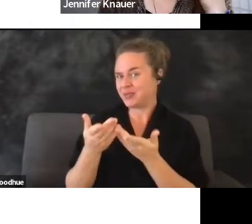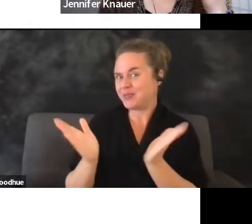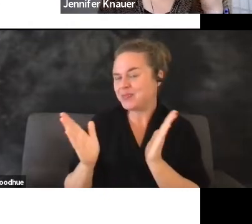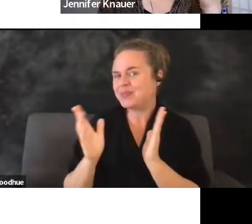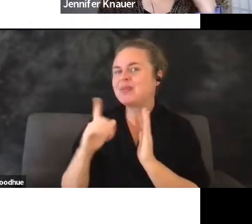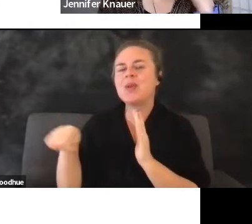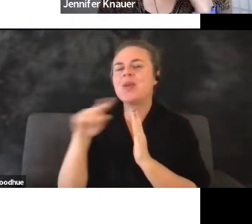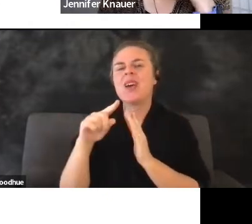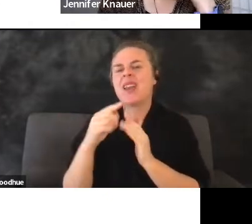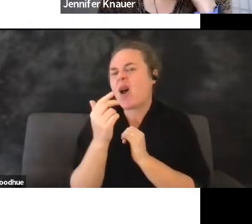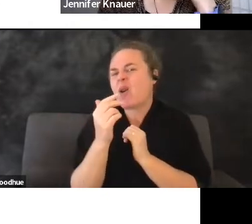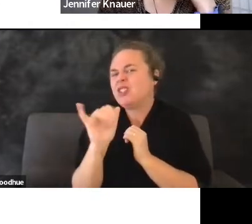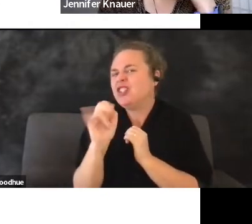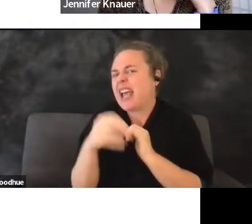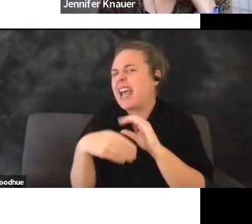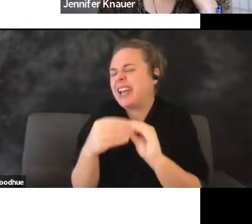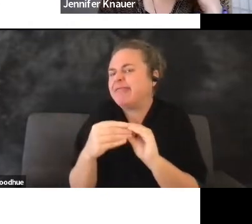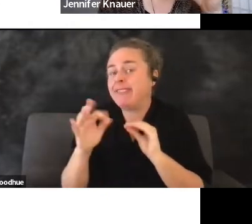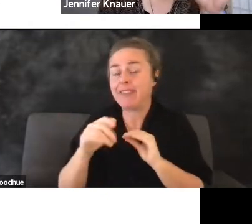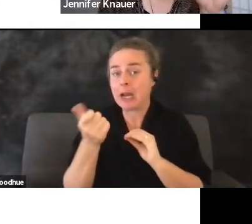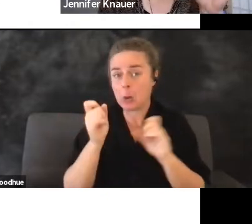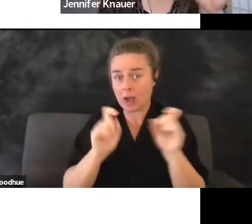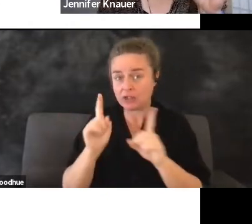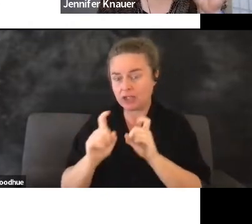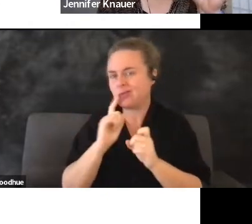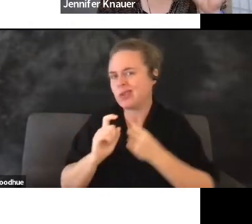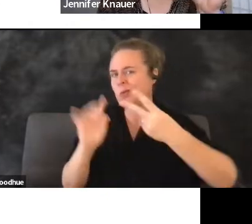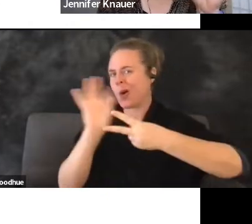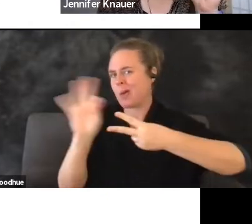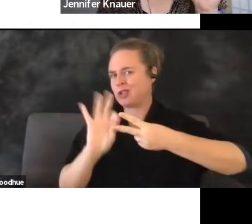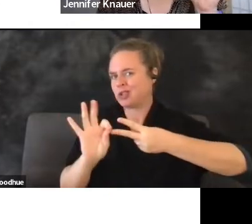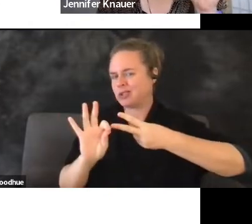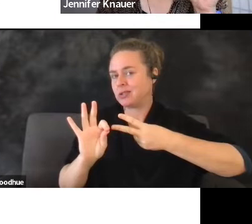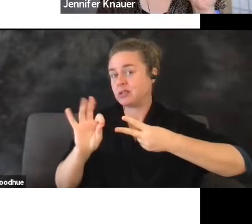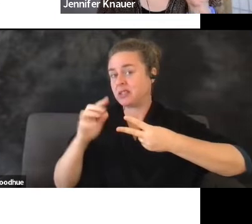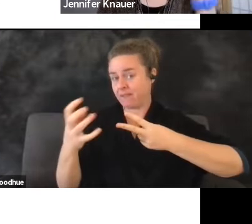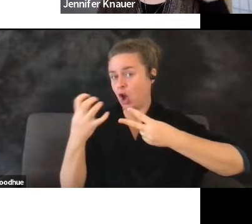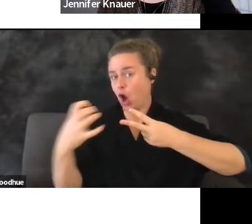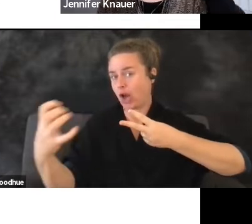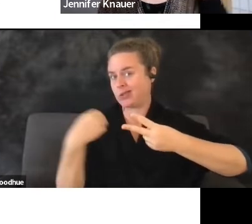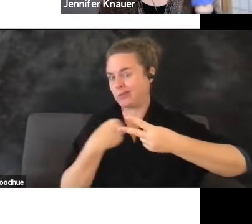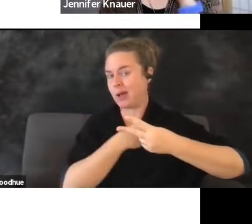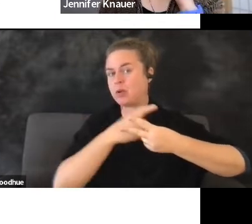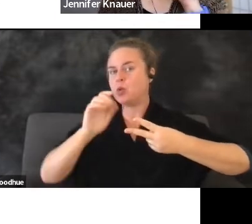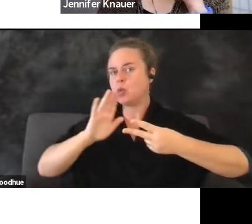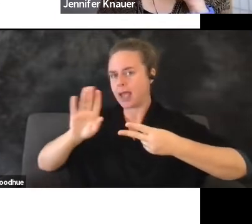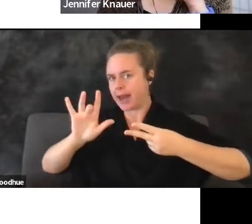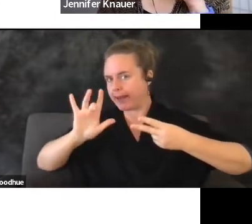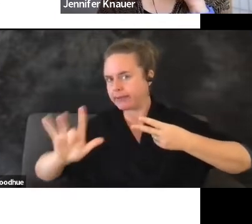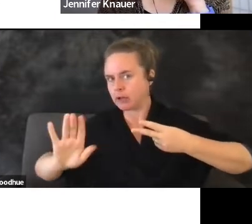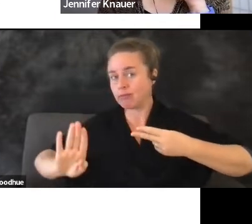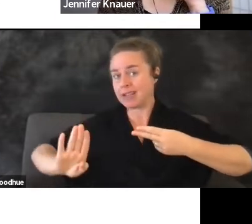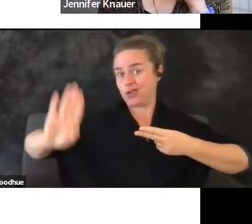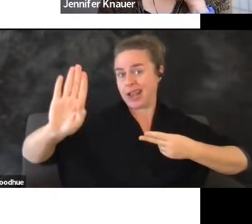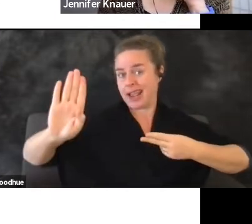So you've got two options. If you're in the audience and have a clarifying question for Erin, you can raise your virtual hand. You'll